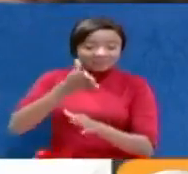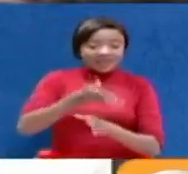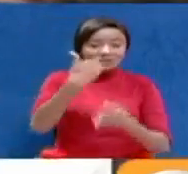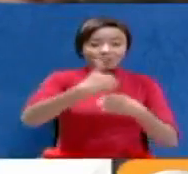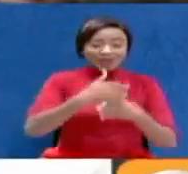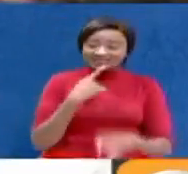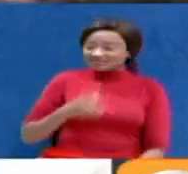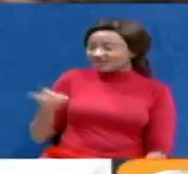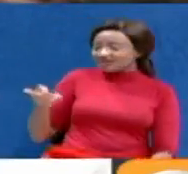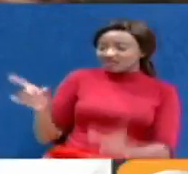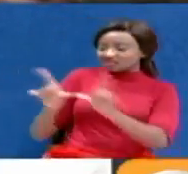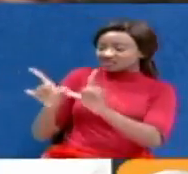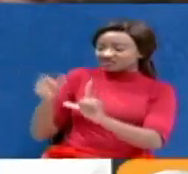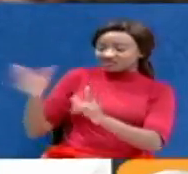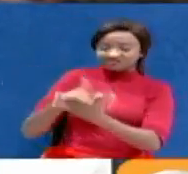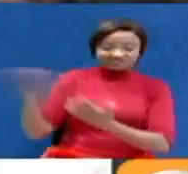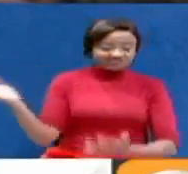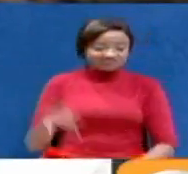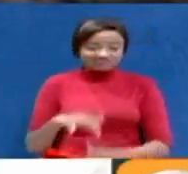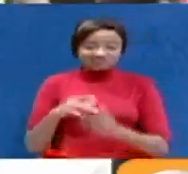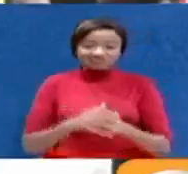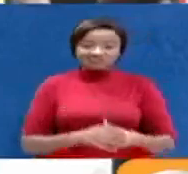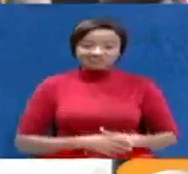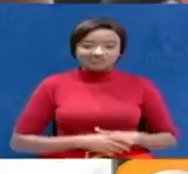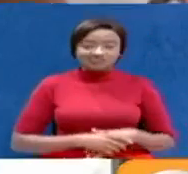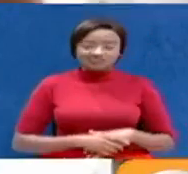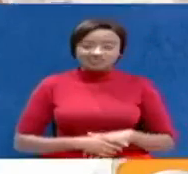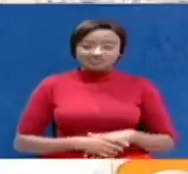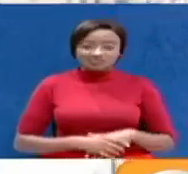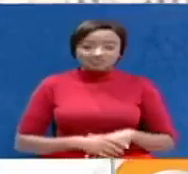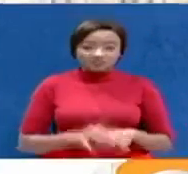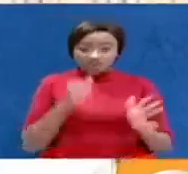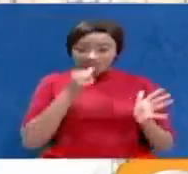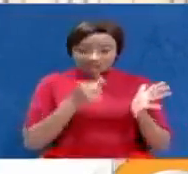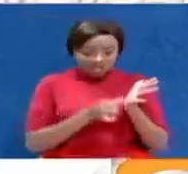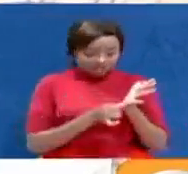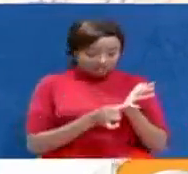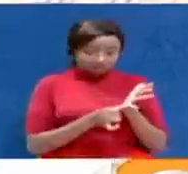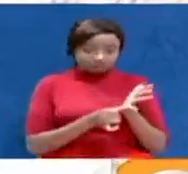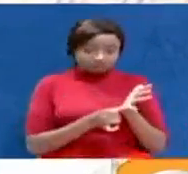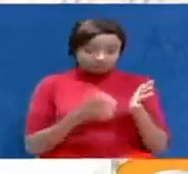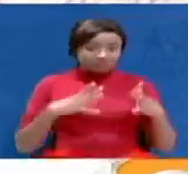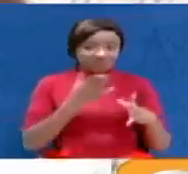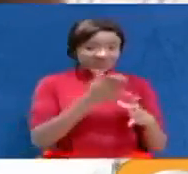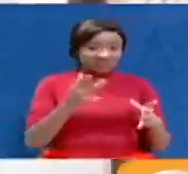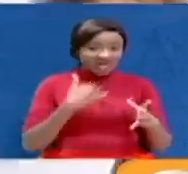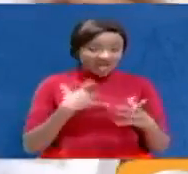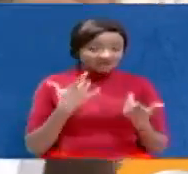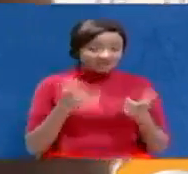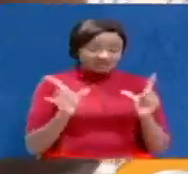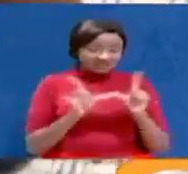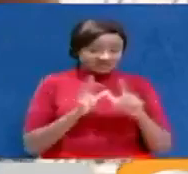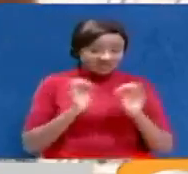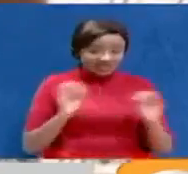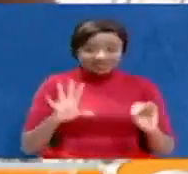karatasi ime expire ama hawaitaki, hawaitambui. Kama ni barua inasemekana dereva anatembea bila barua analeta utundu kwa